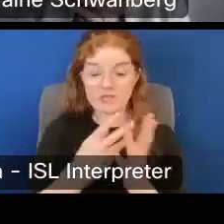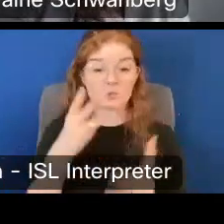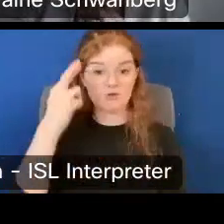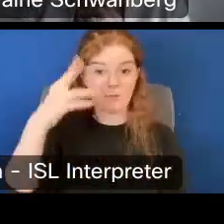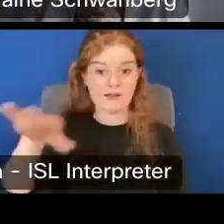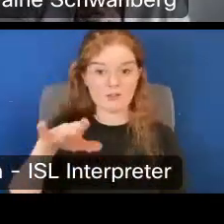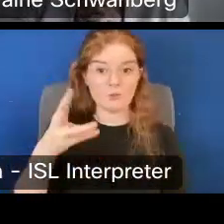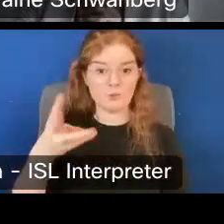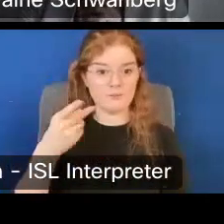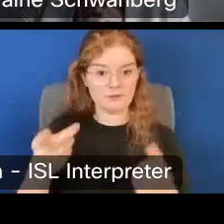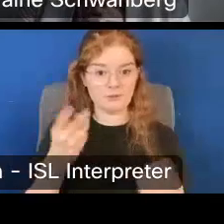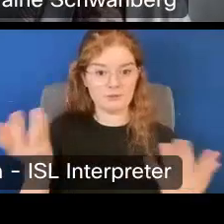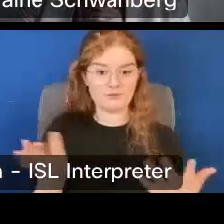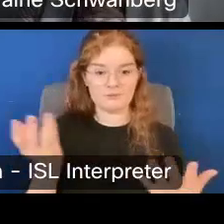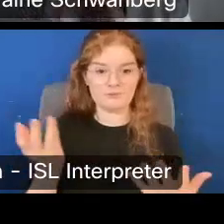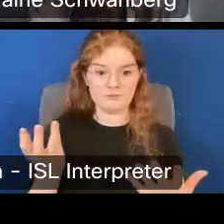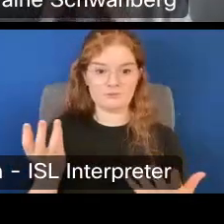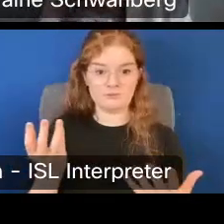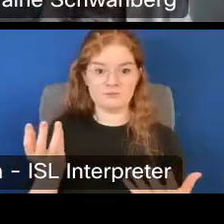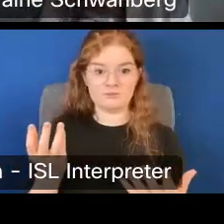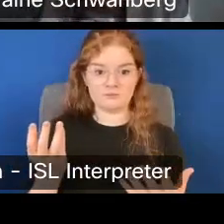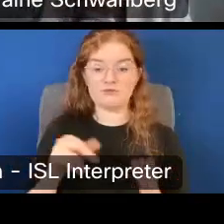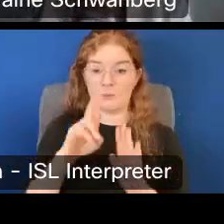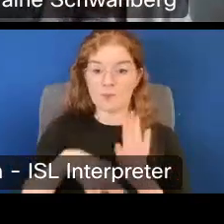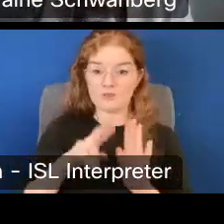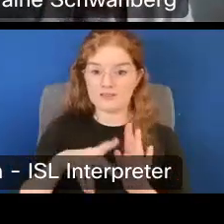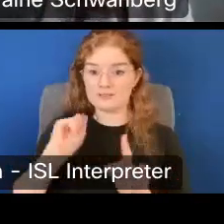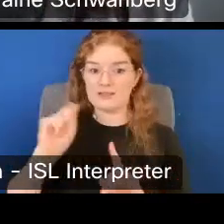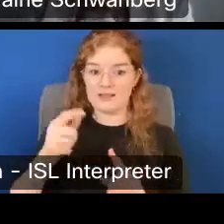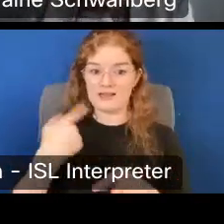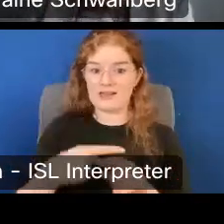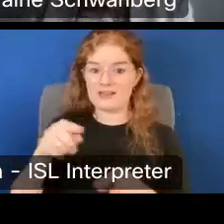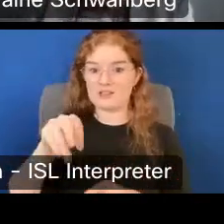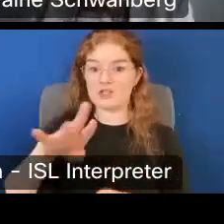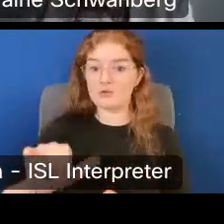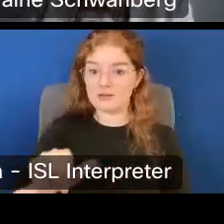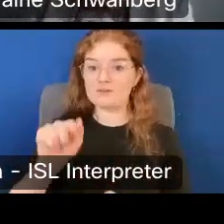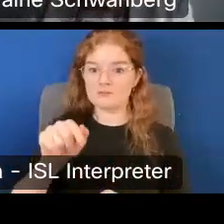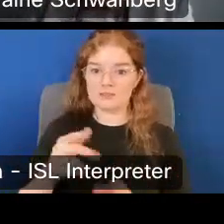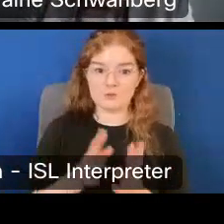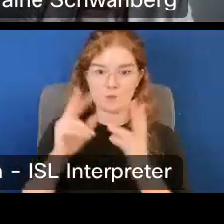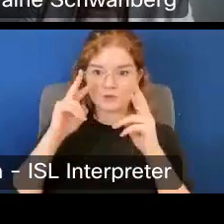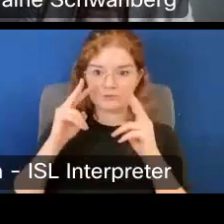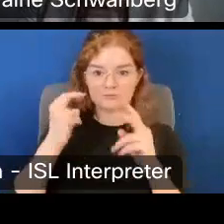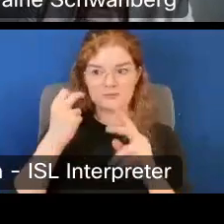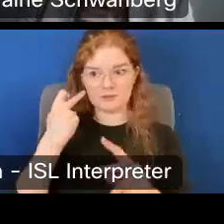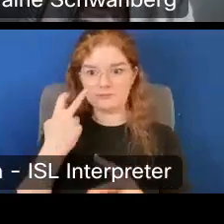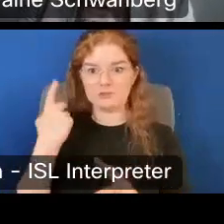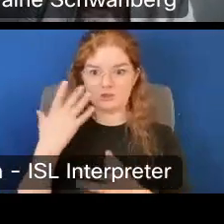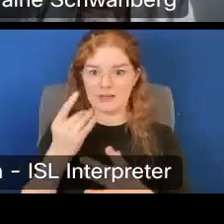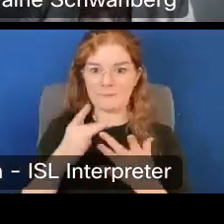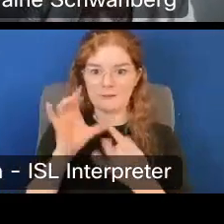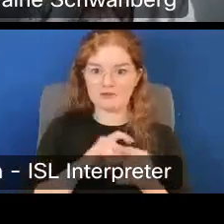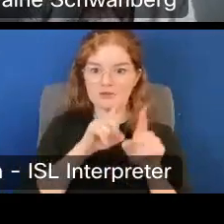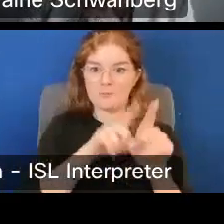we will be producing an annual report again in January and very much looking at that compliance status. So